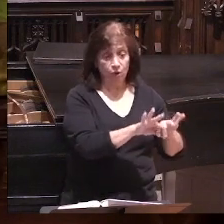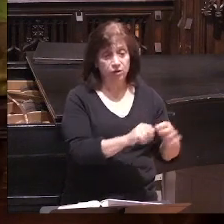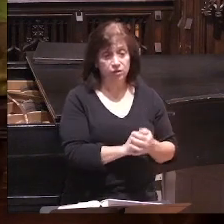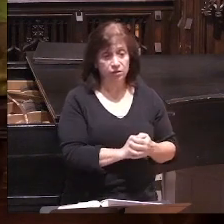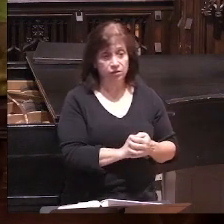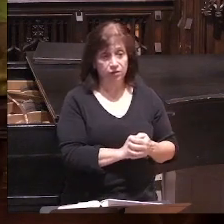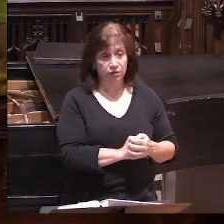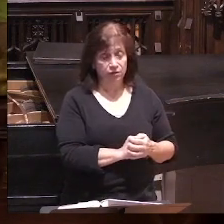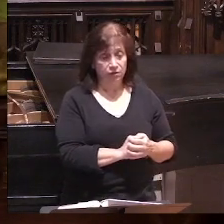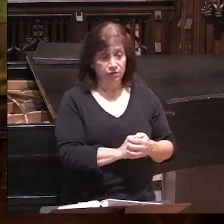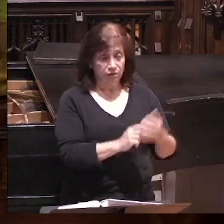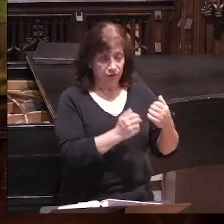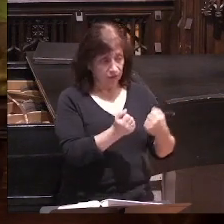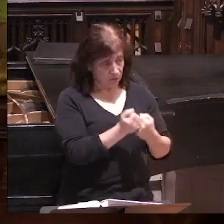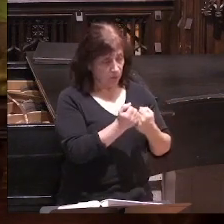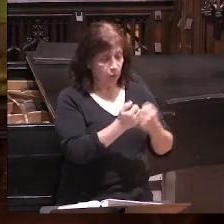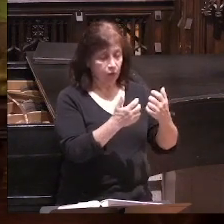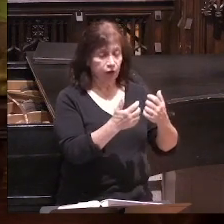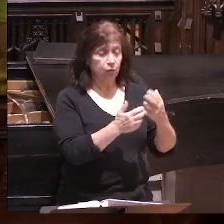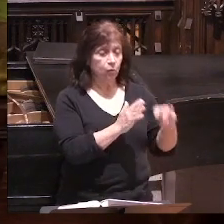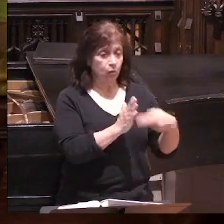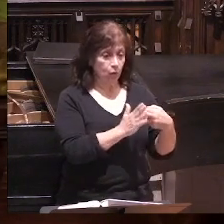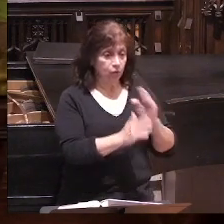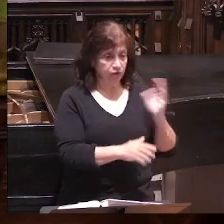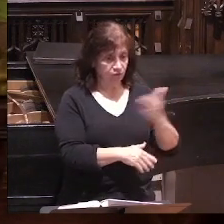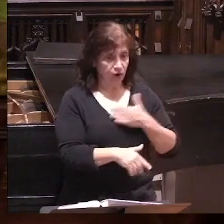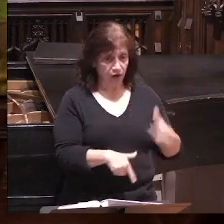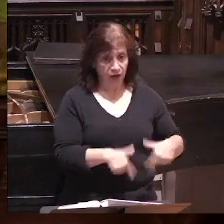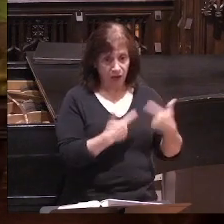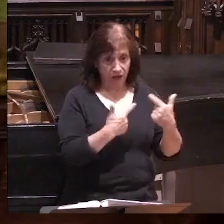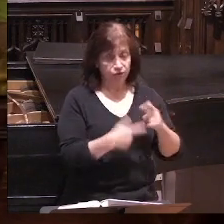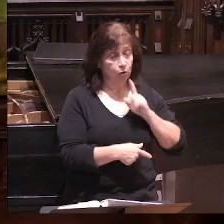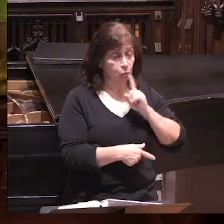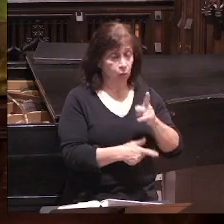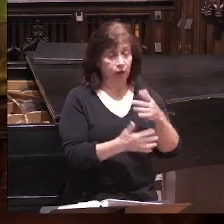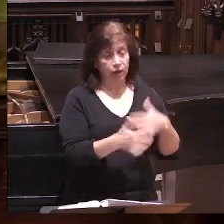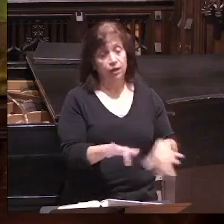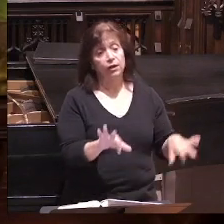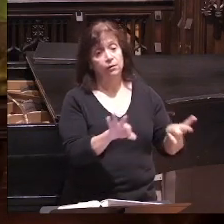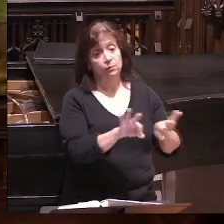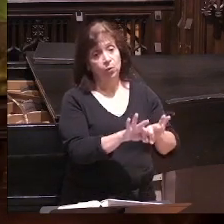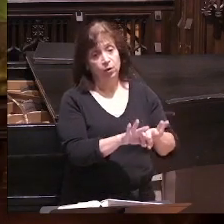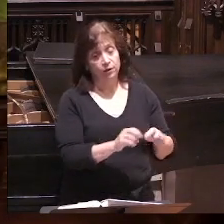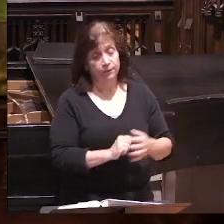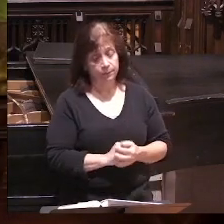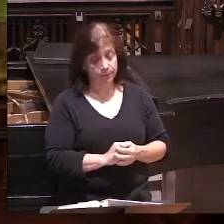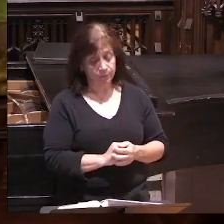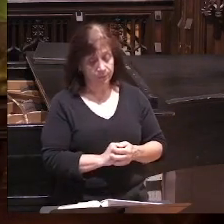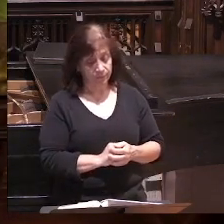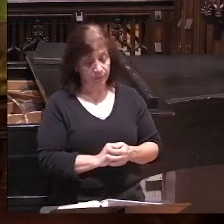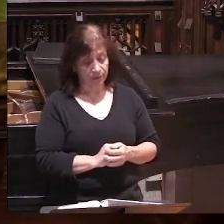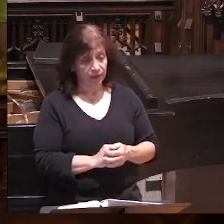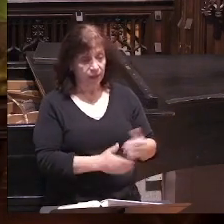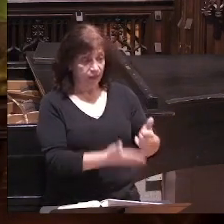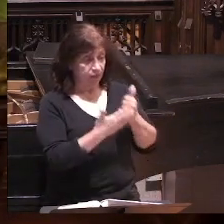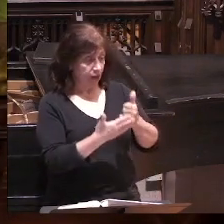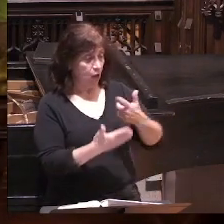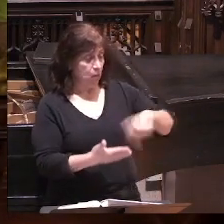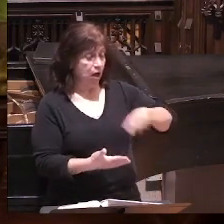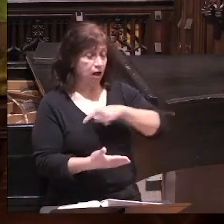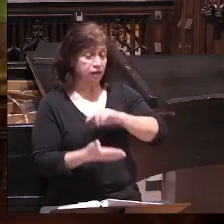Those in the supporting roles of our lives really matter. They help us to